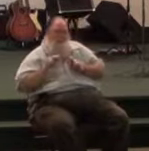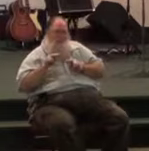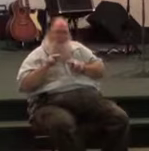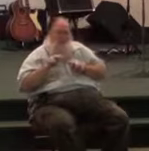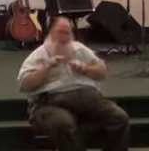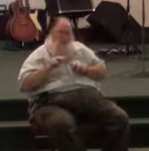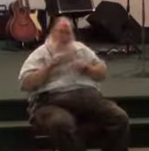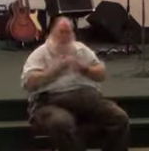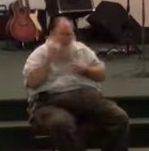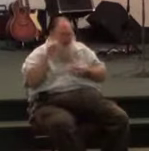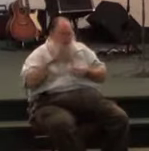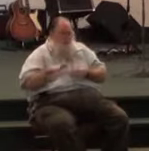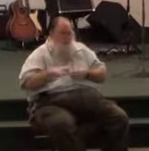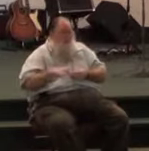up.